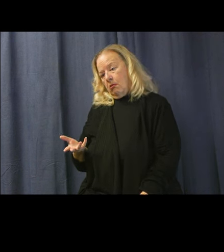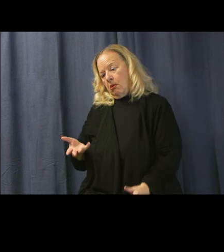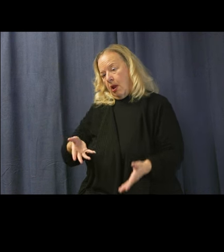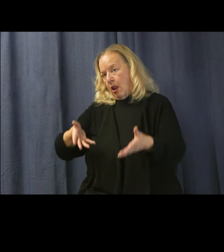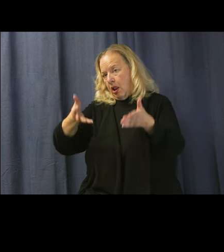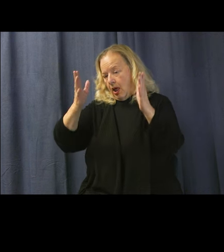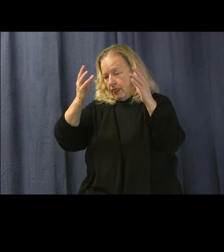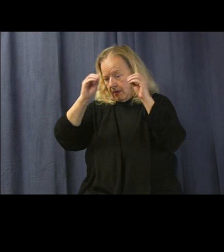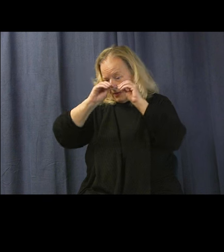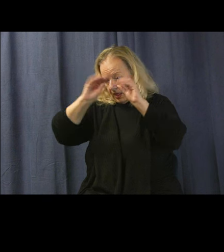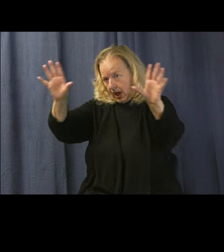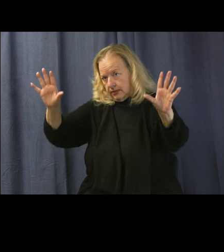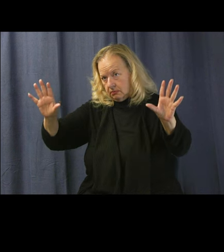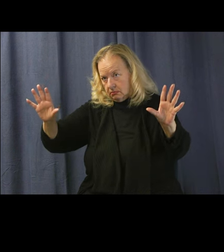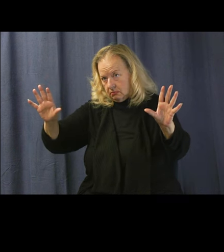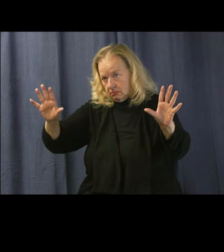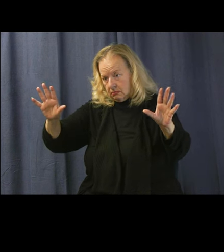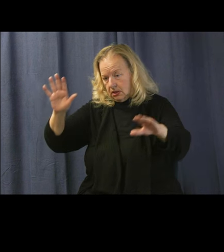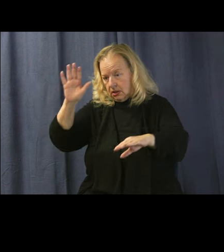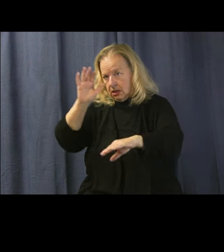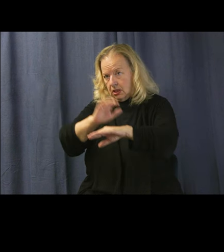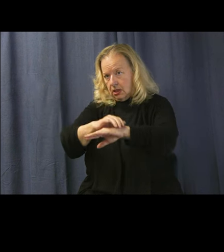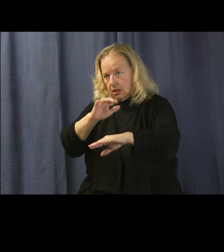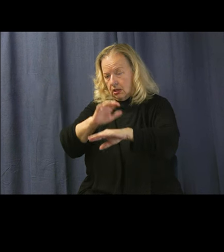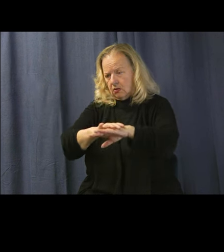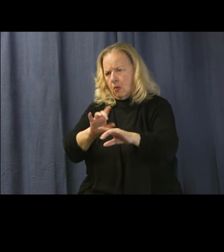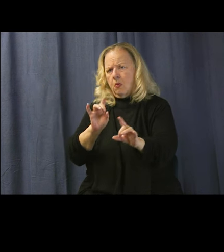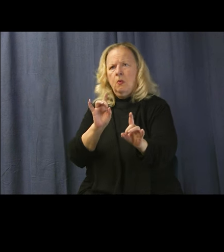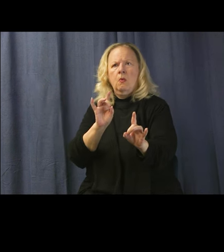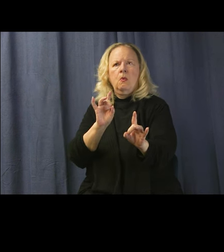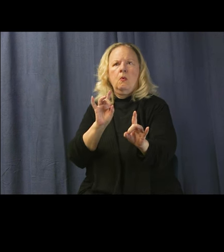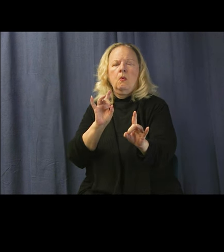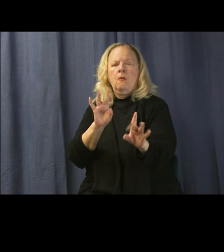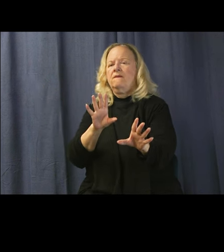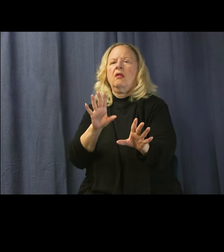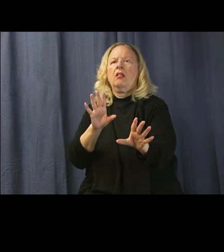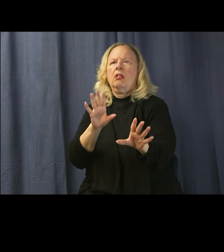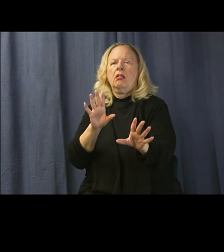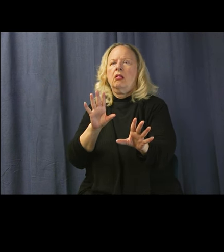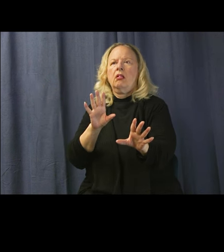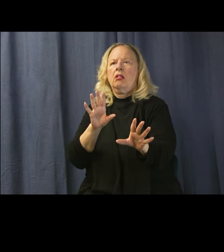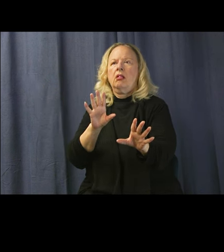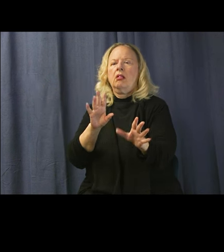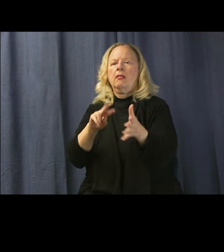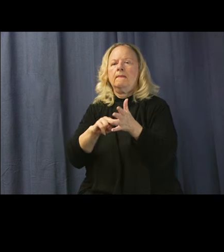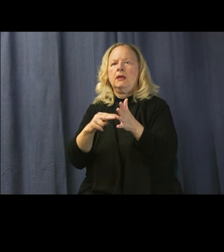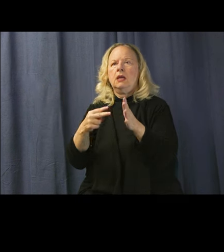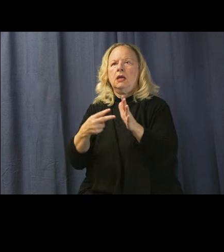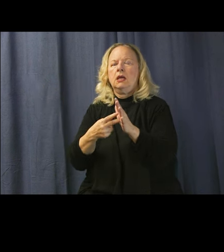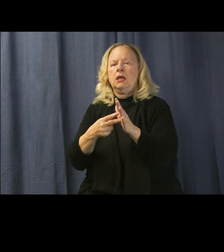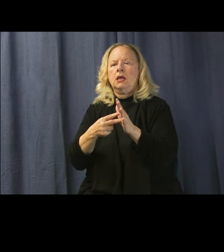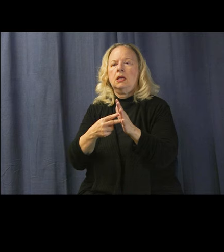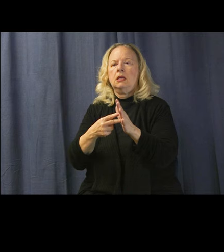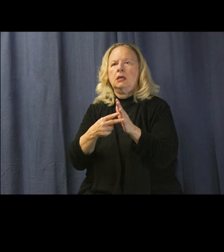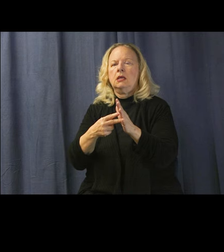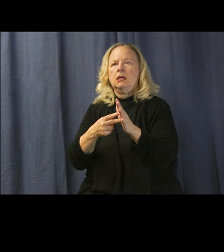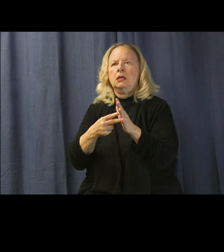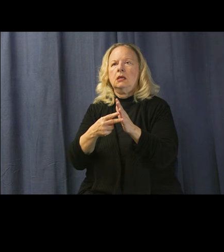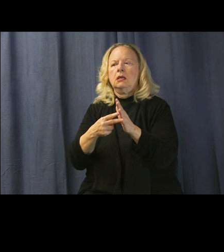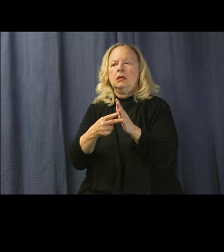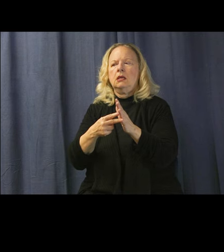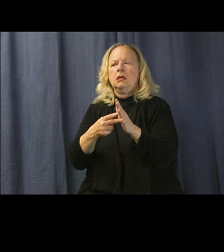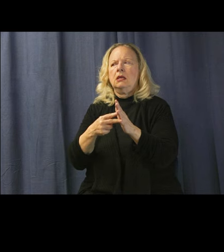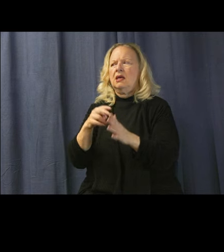Let there be light. In English, that's horrible. It really, what God really did was say, exist light.